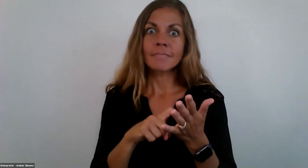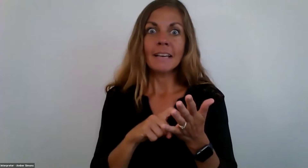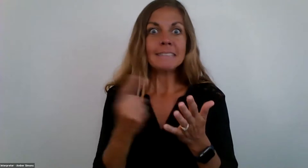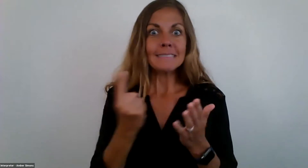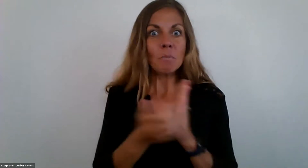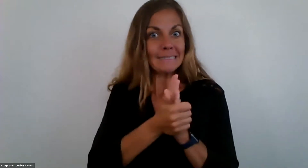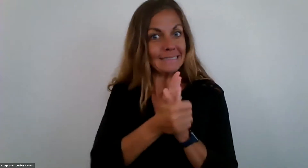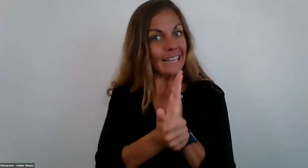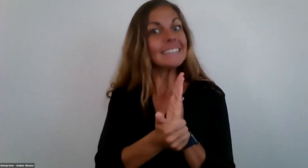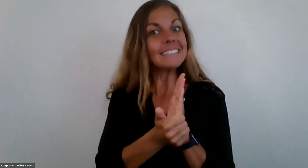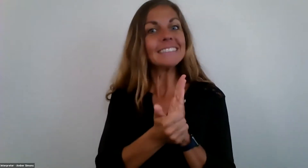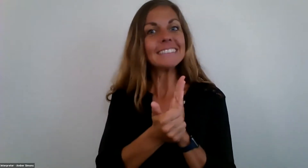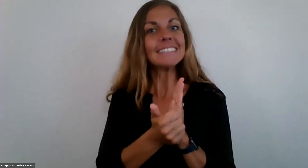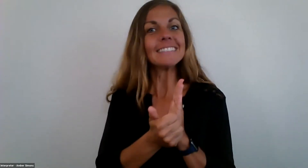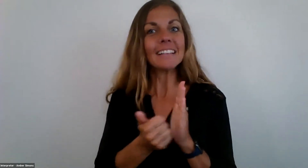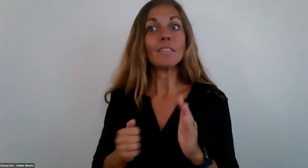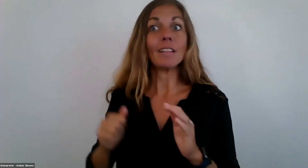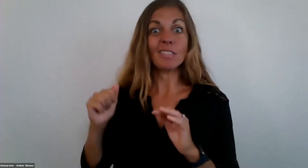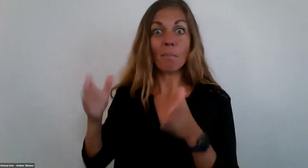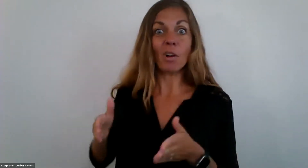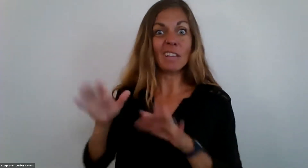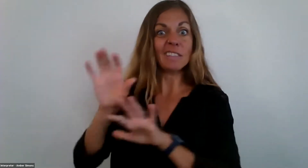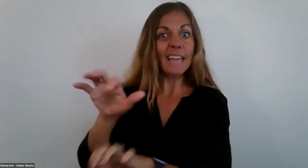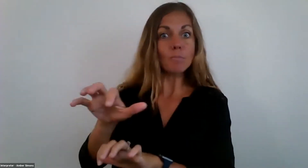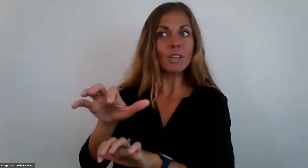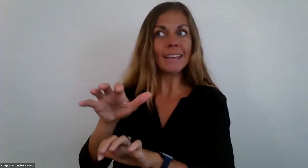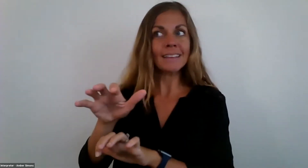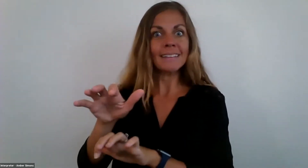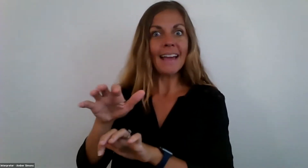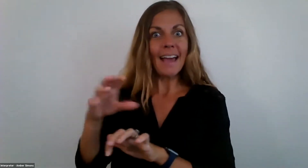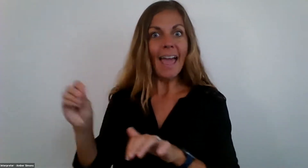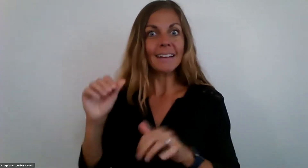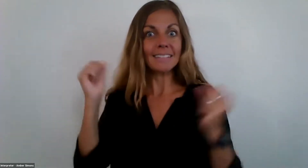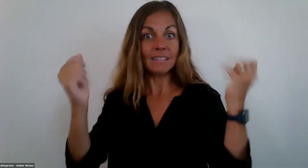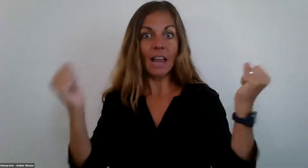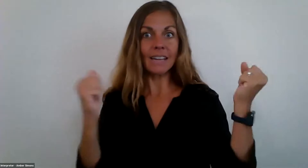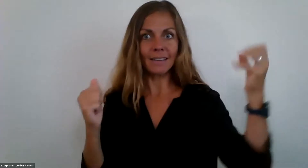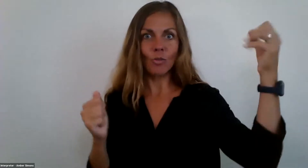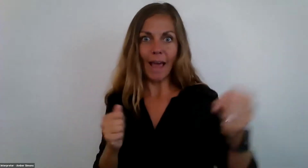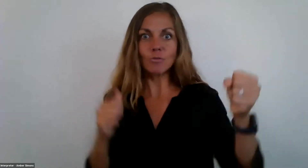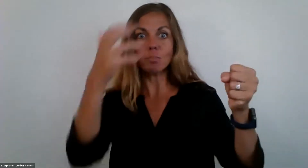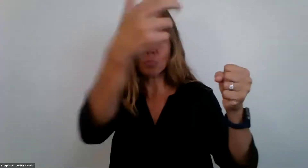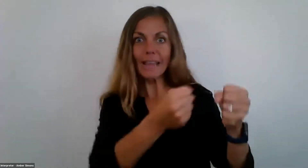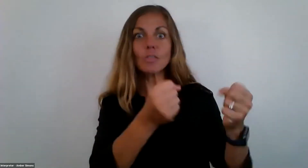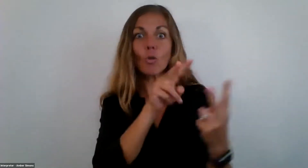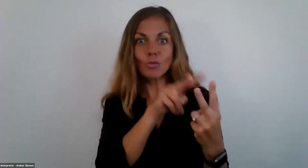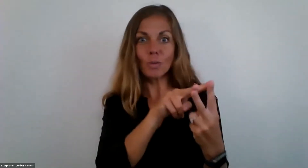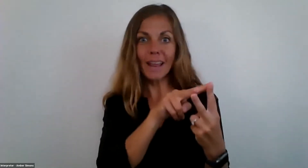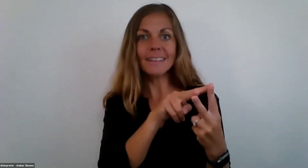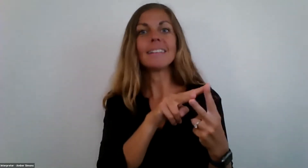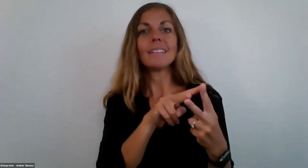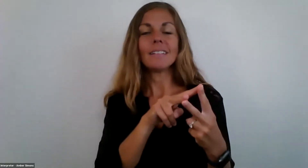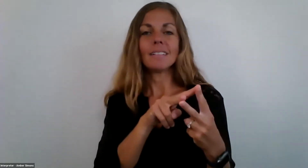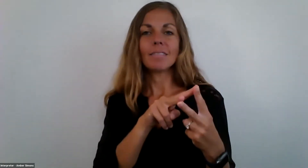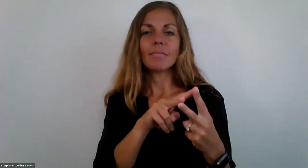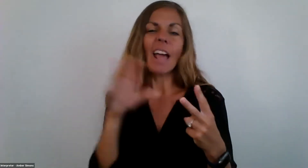someone who does the captioning and the ASL side of the equation to work on that side, and the